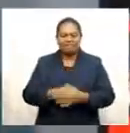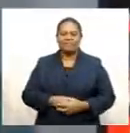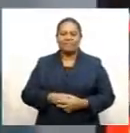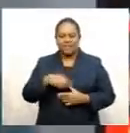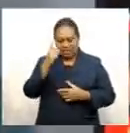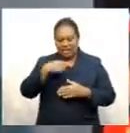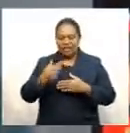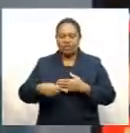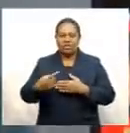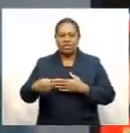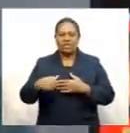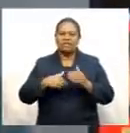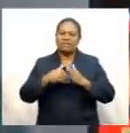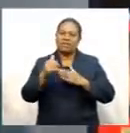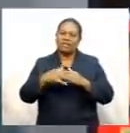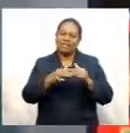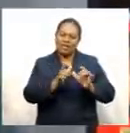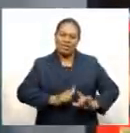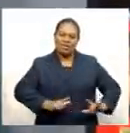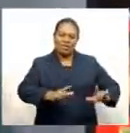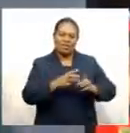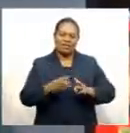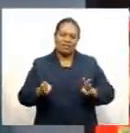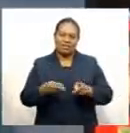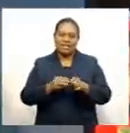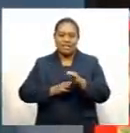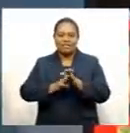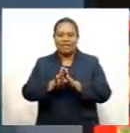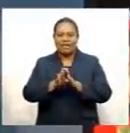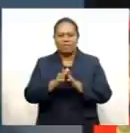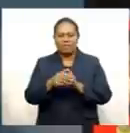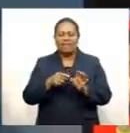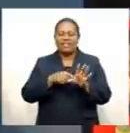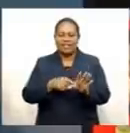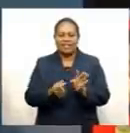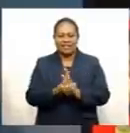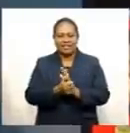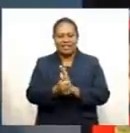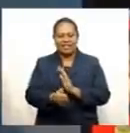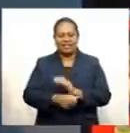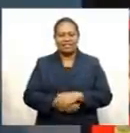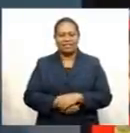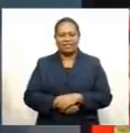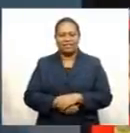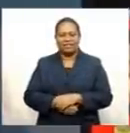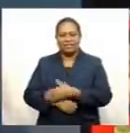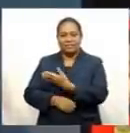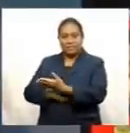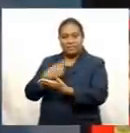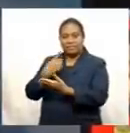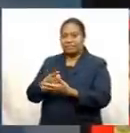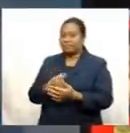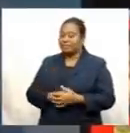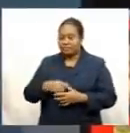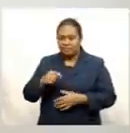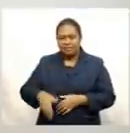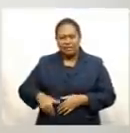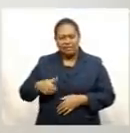continue to build the local music industry and develop young talent. As much as COVID has a lot of negativity around it, I feel like this was